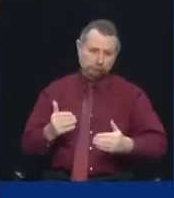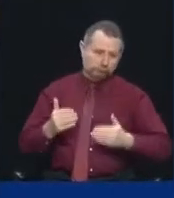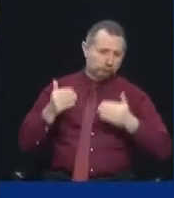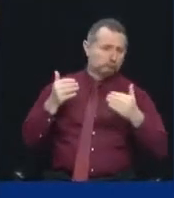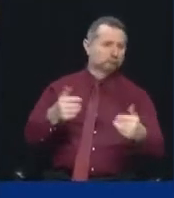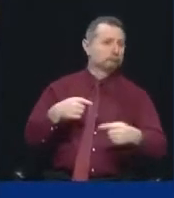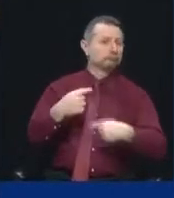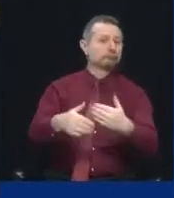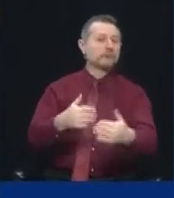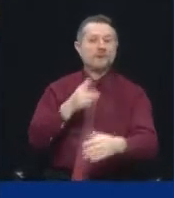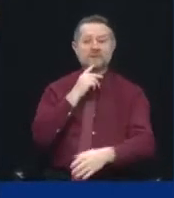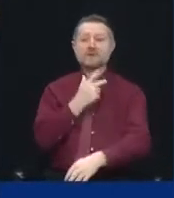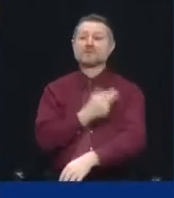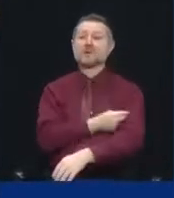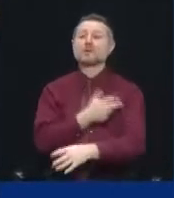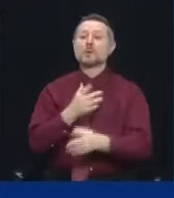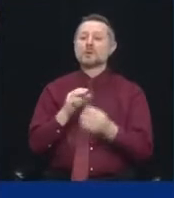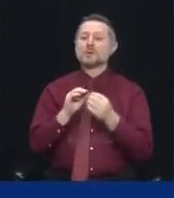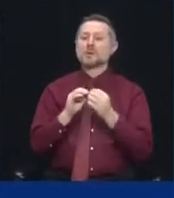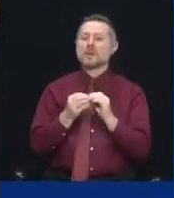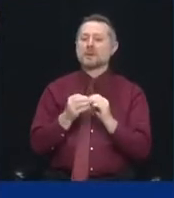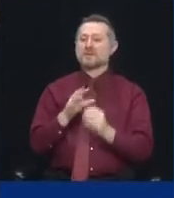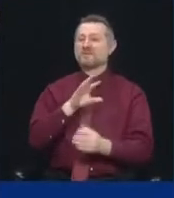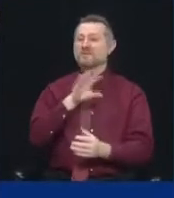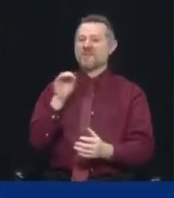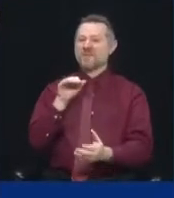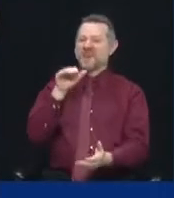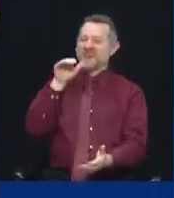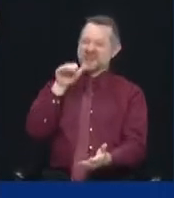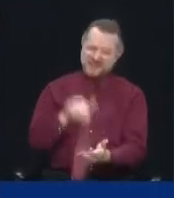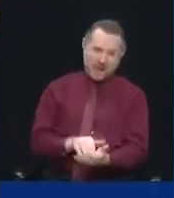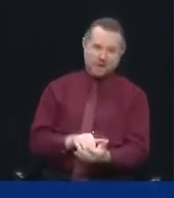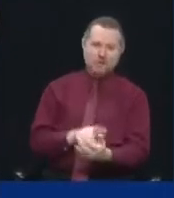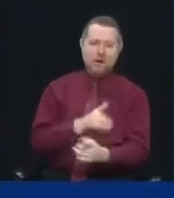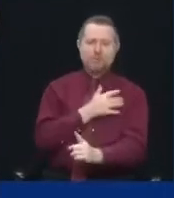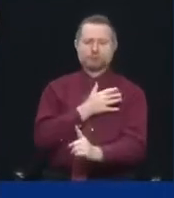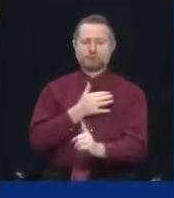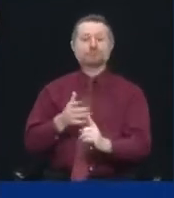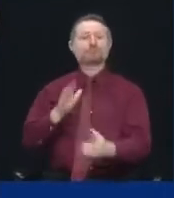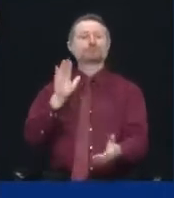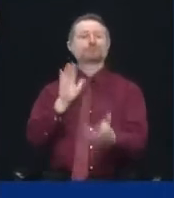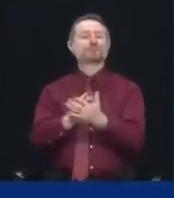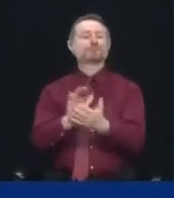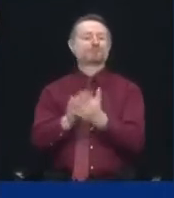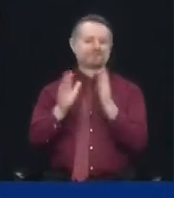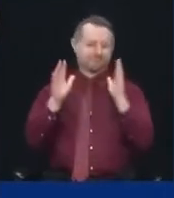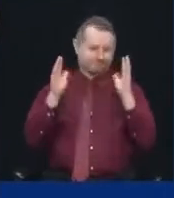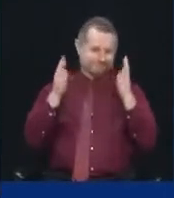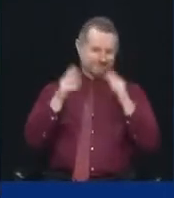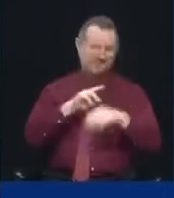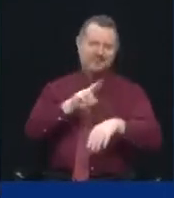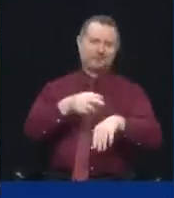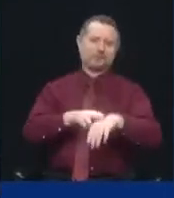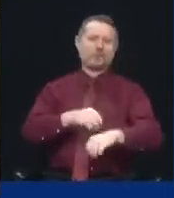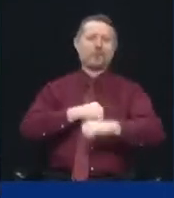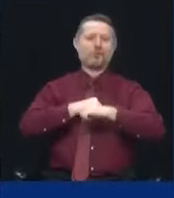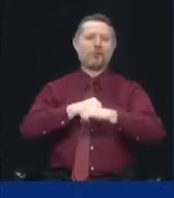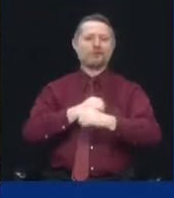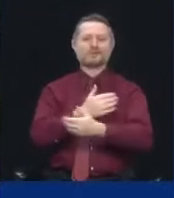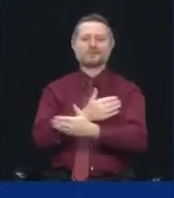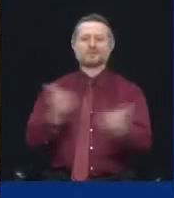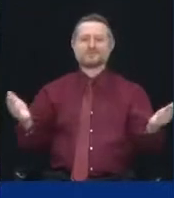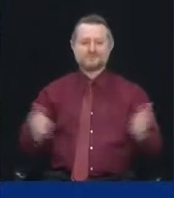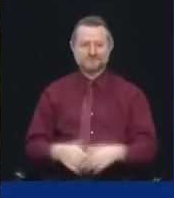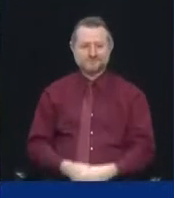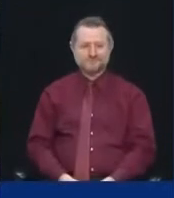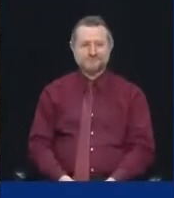number 50,000 today. So let's give the National Guard and everybody who's running this a big round of applause.